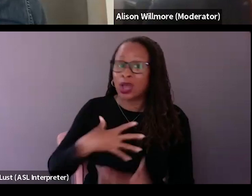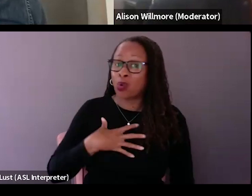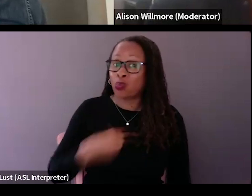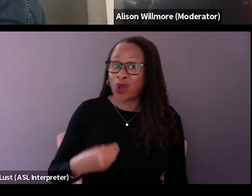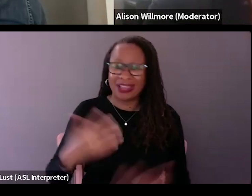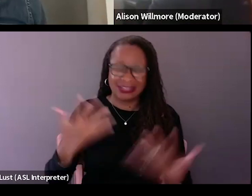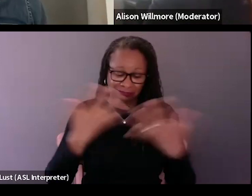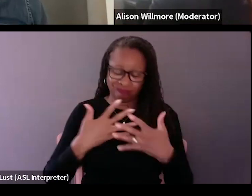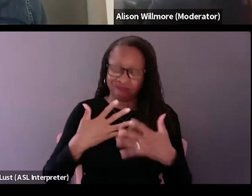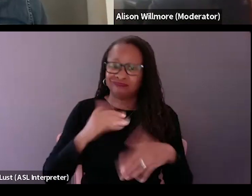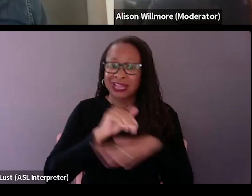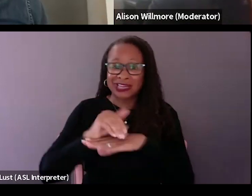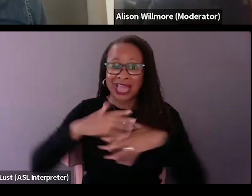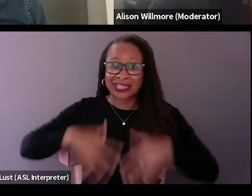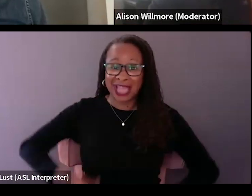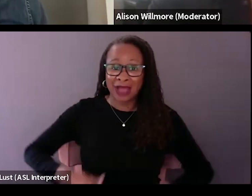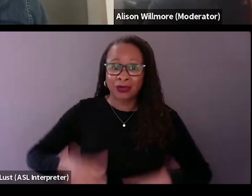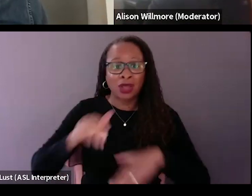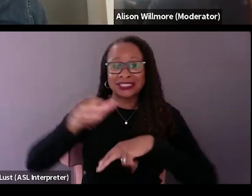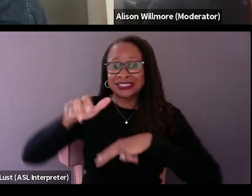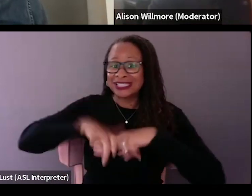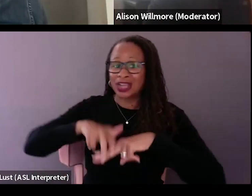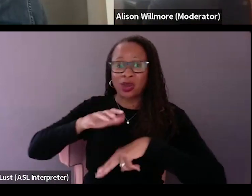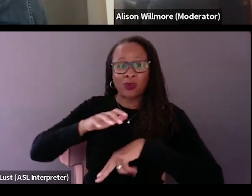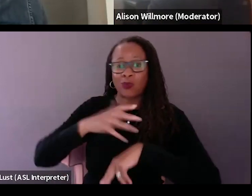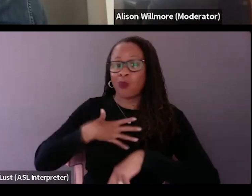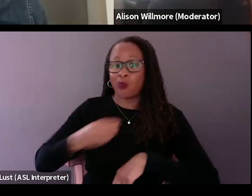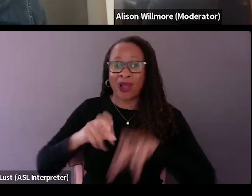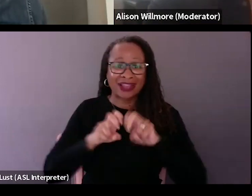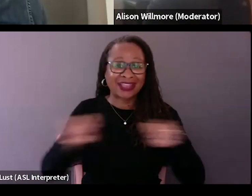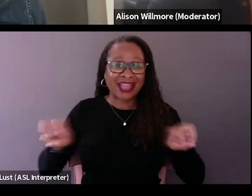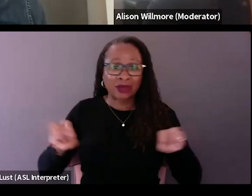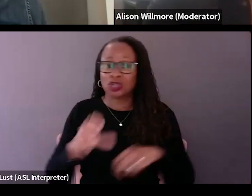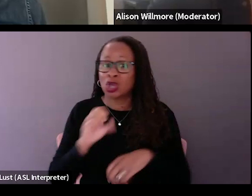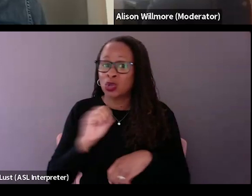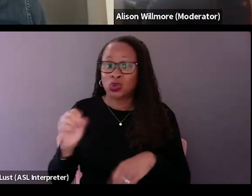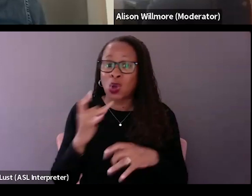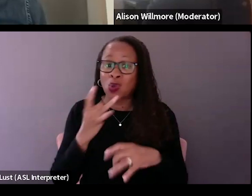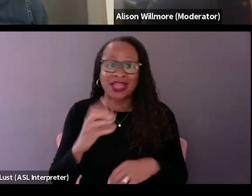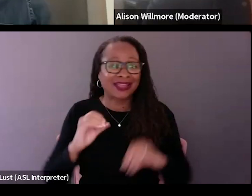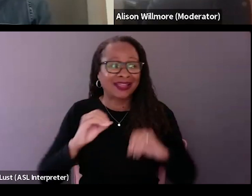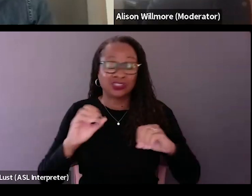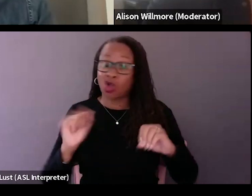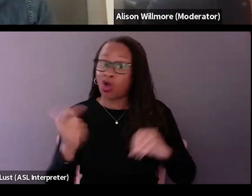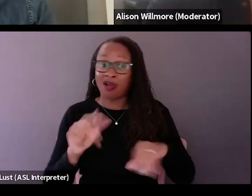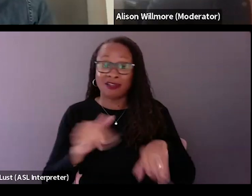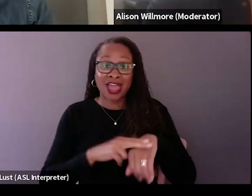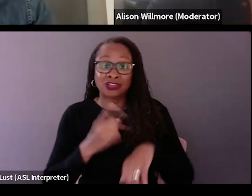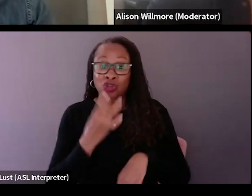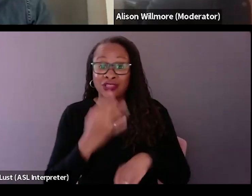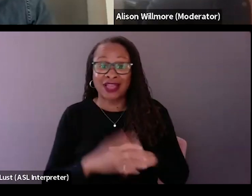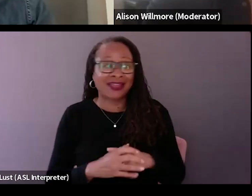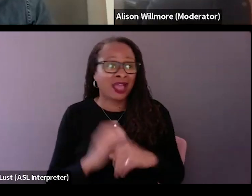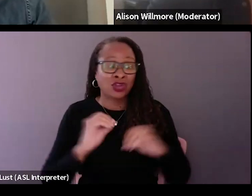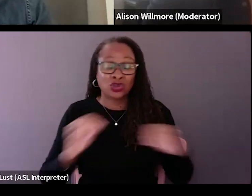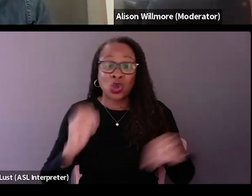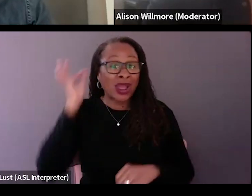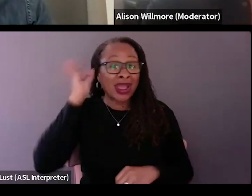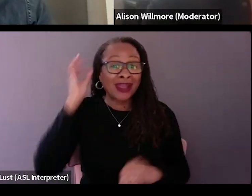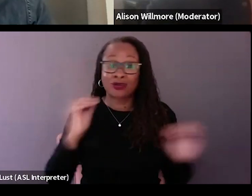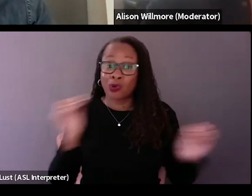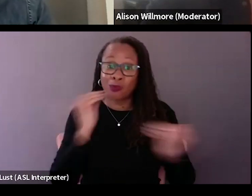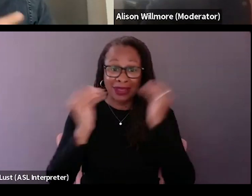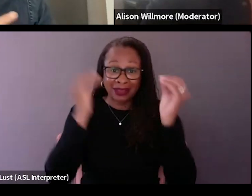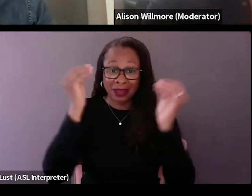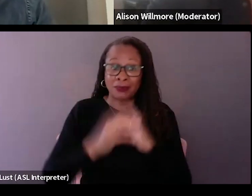all natural light. There's no hair and makeup. It's a crew of four people in that room. That was literally our first day of shooting. It's the